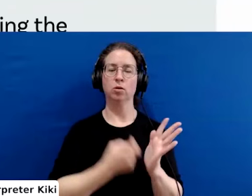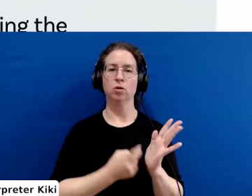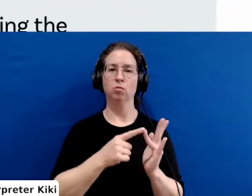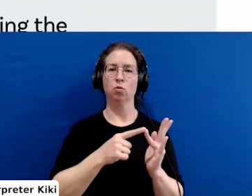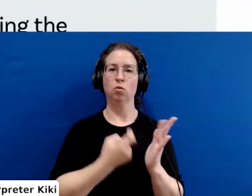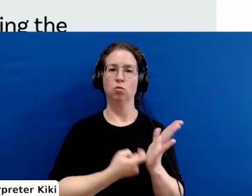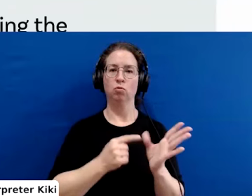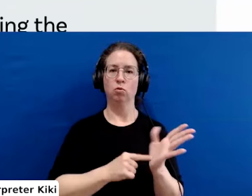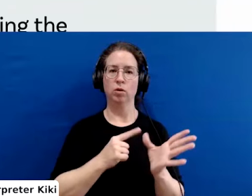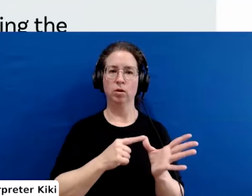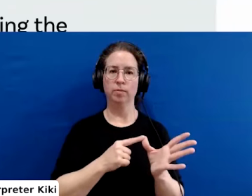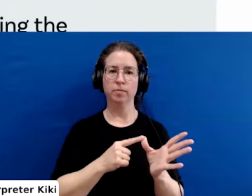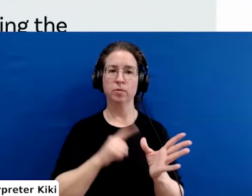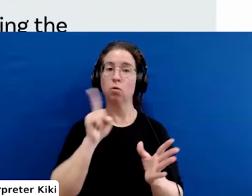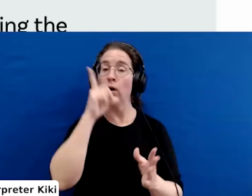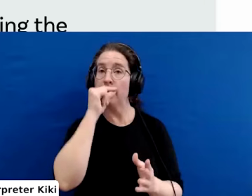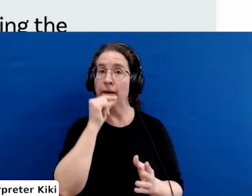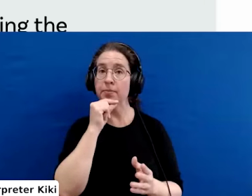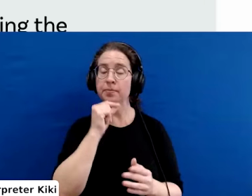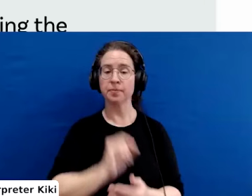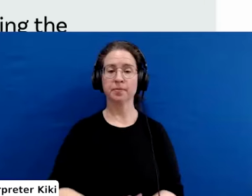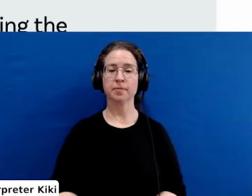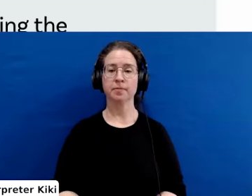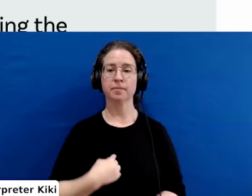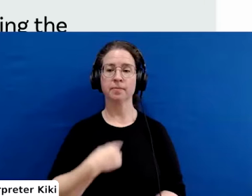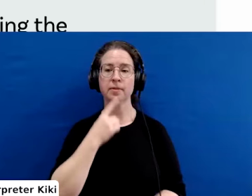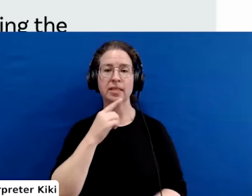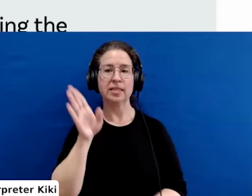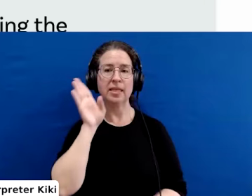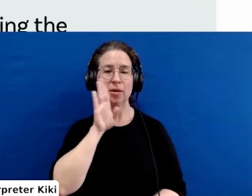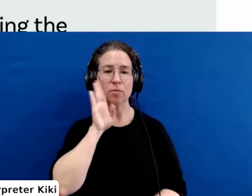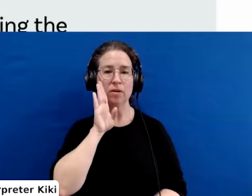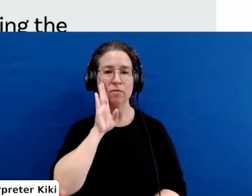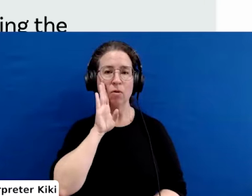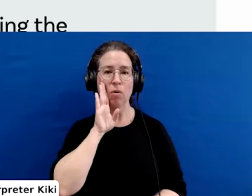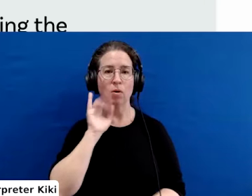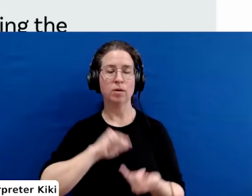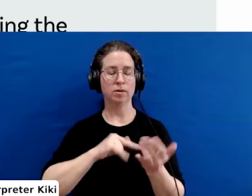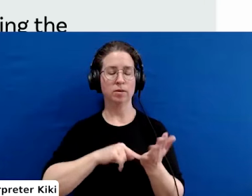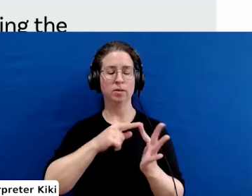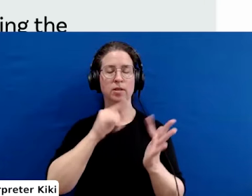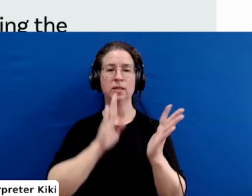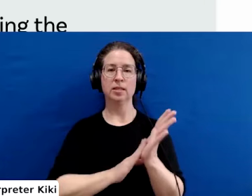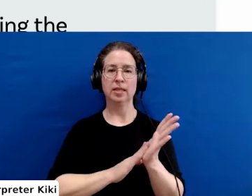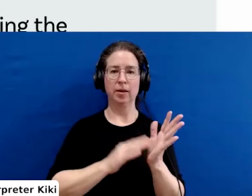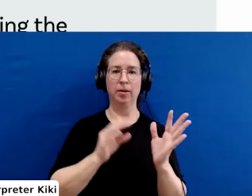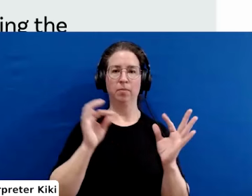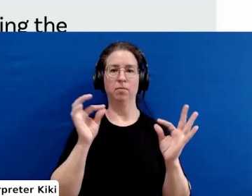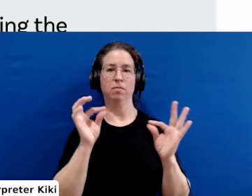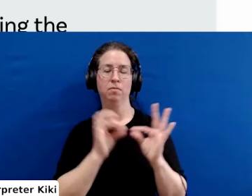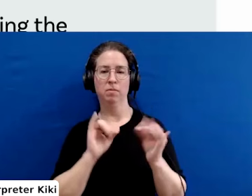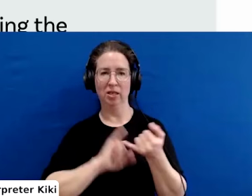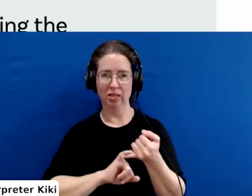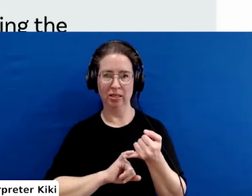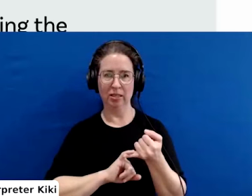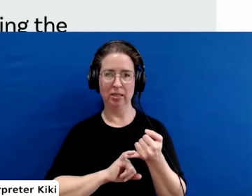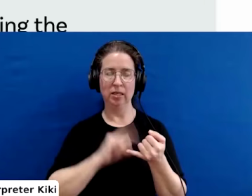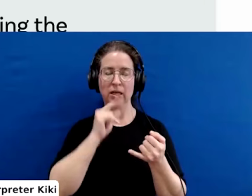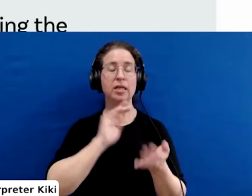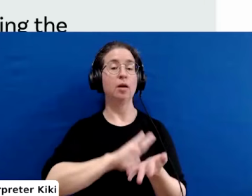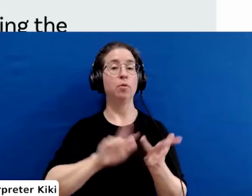What is eligible? So, as mentioned, STEM bachelor's degrees, and this includes honours and also double degrees